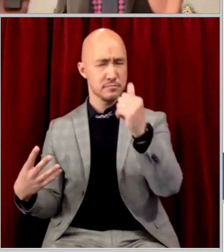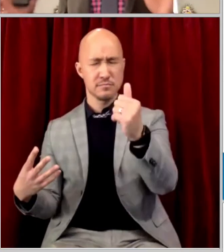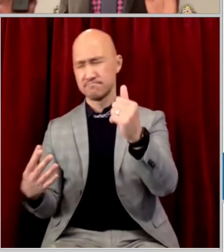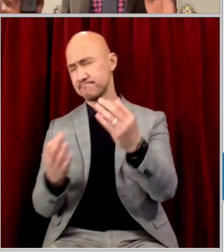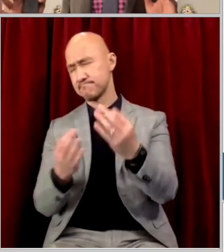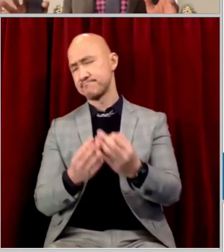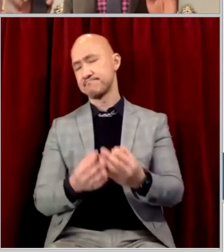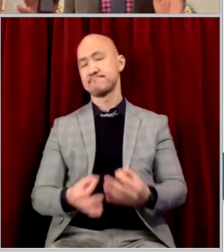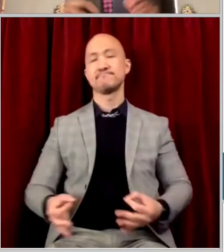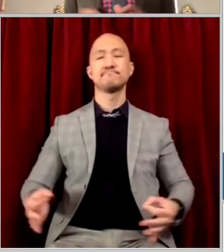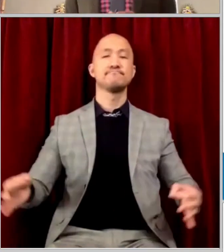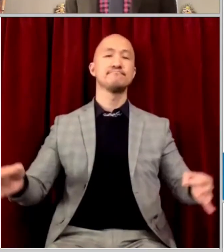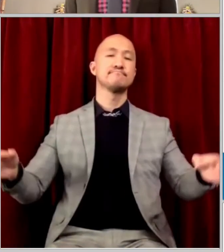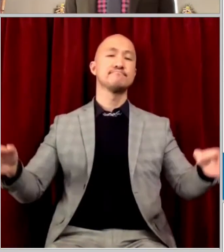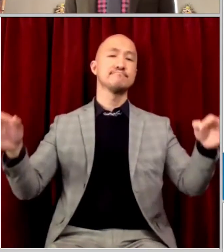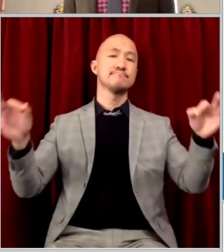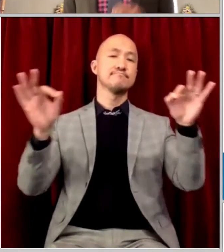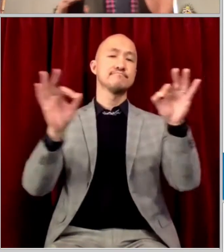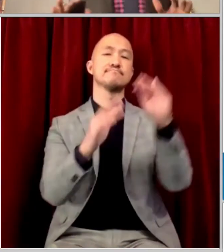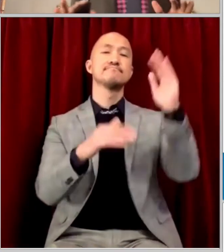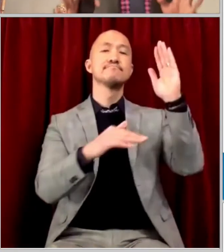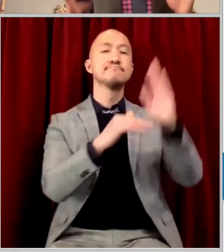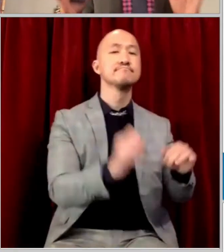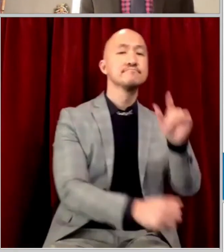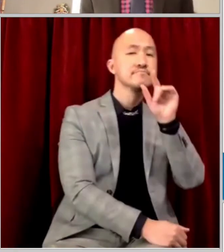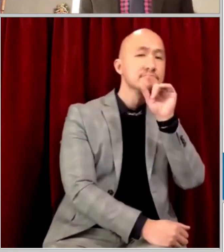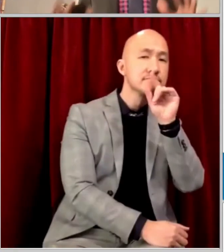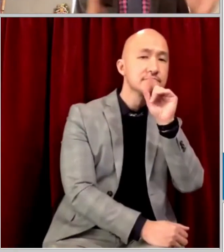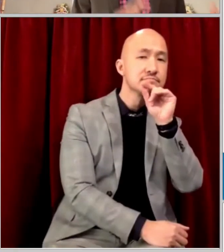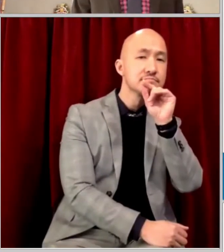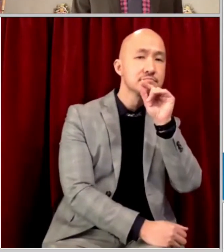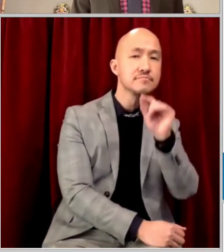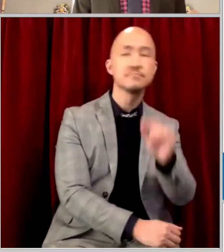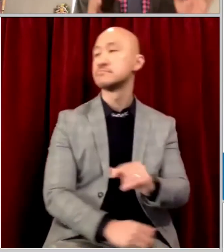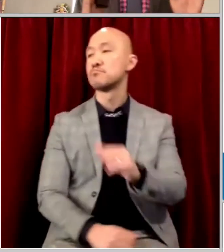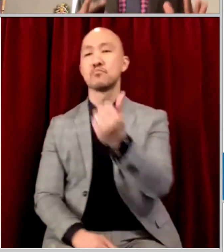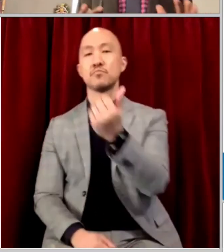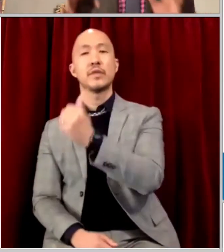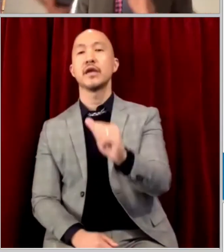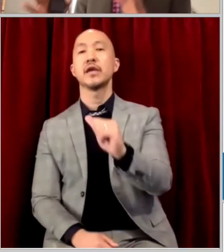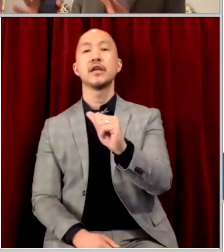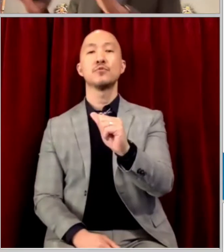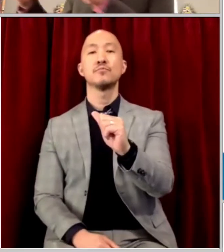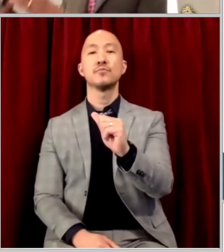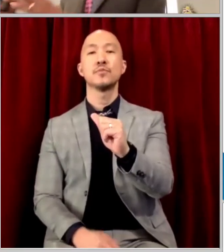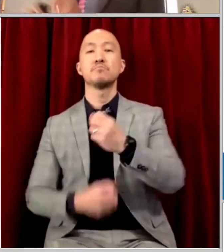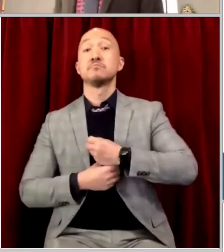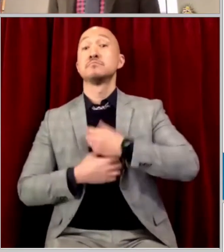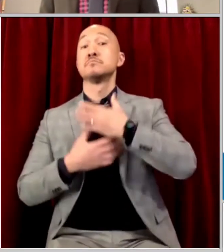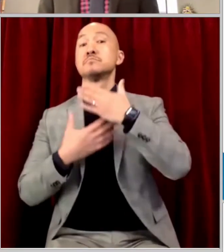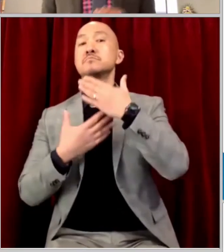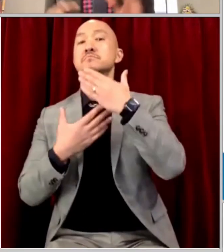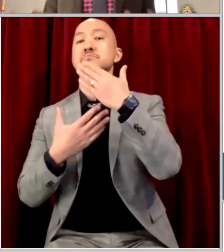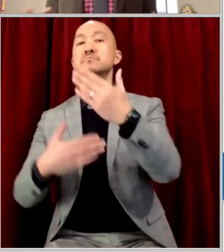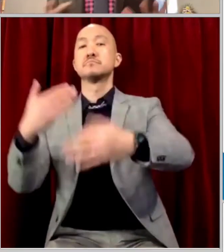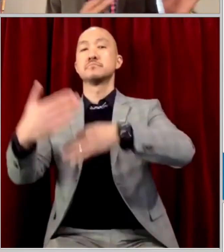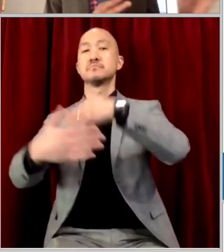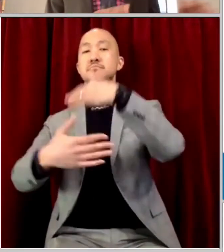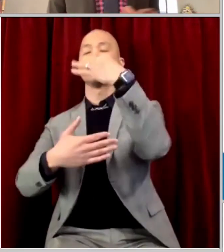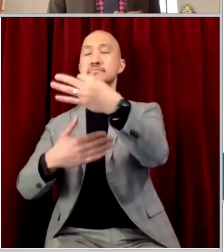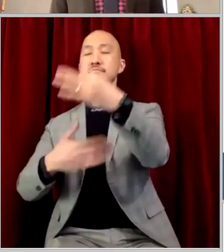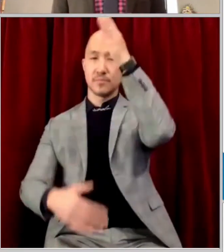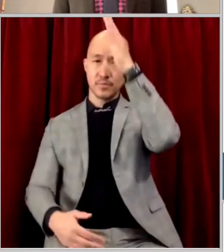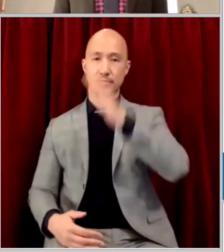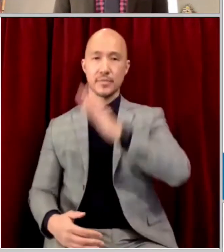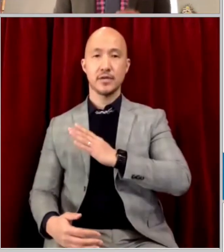more value than many sparrows. Therefore, whoever confesses me before men, him I will also confess before my Father